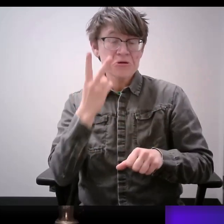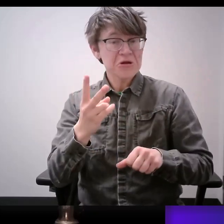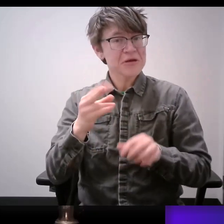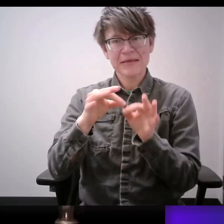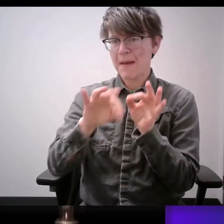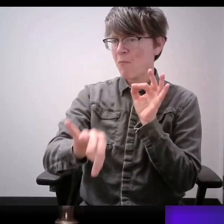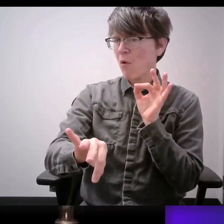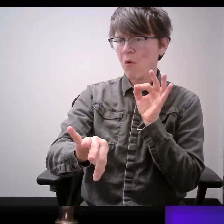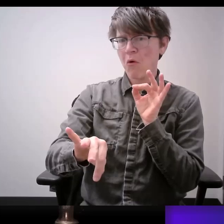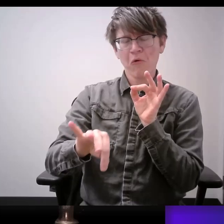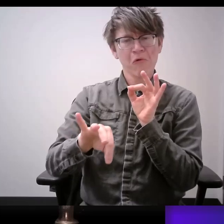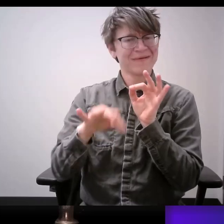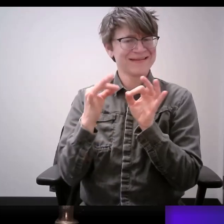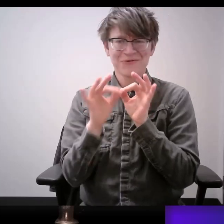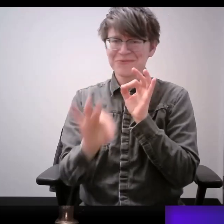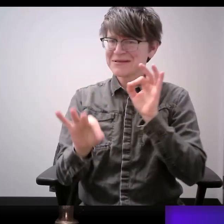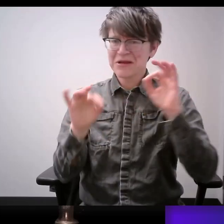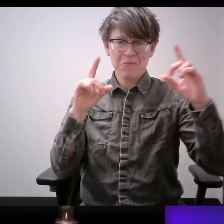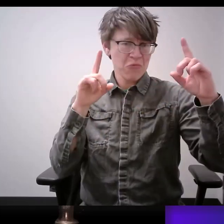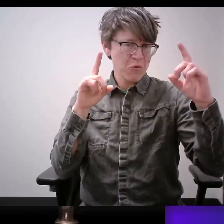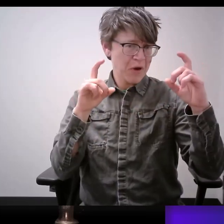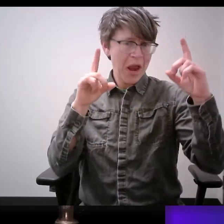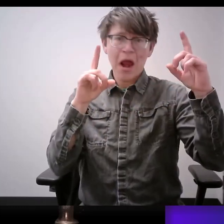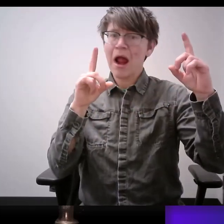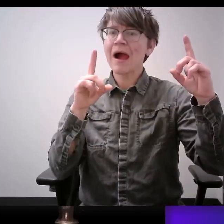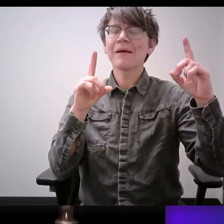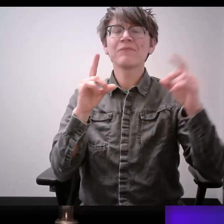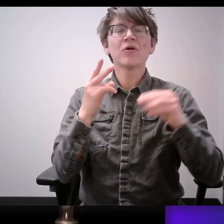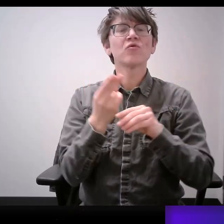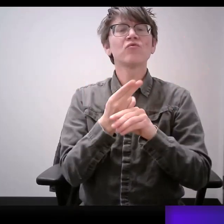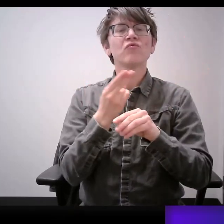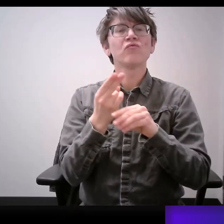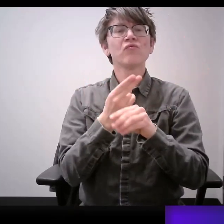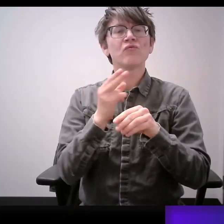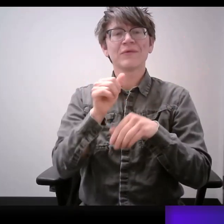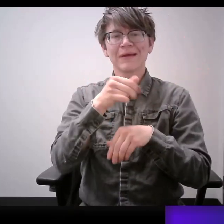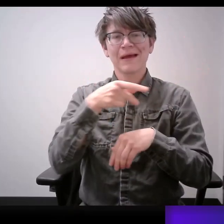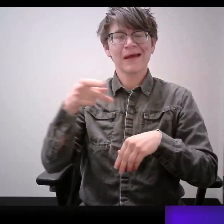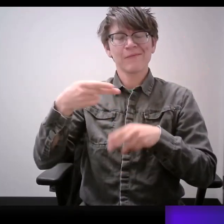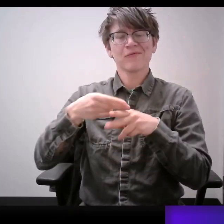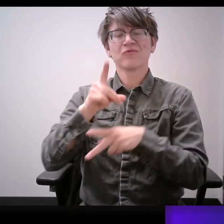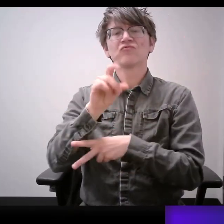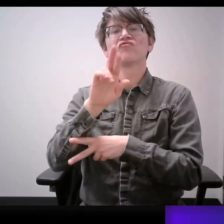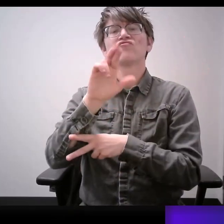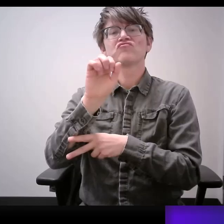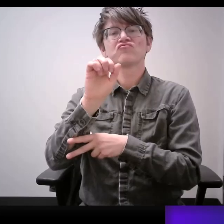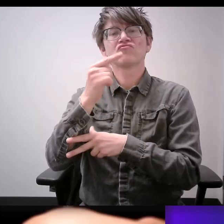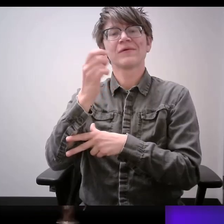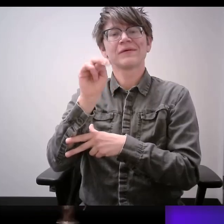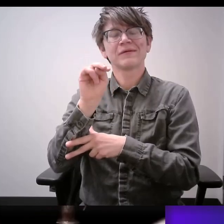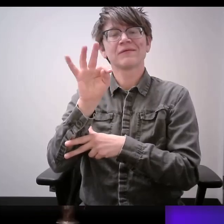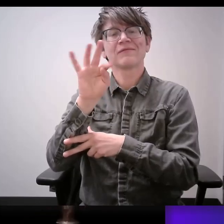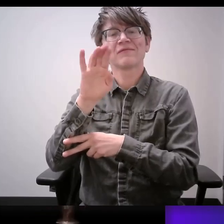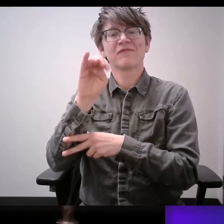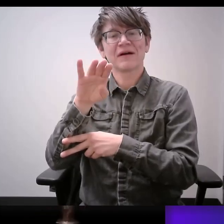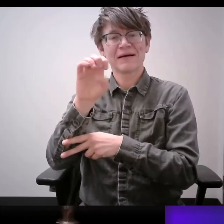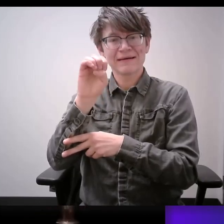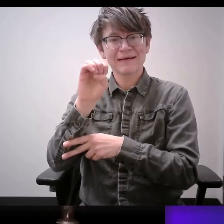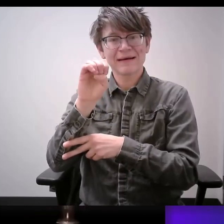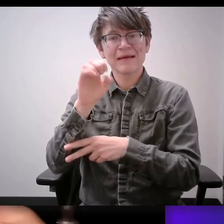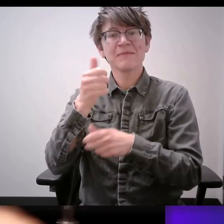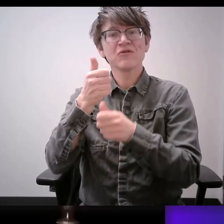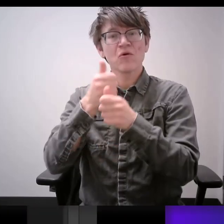with a DSLR camera, and he uses a stop motion software called Dragon Frame. And then he can go 1 step further. He can take each shot